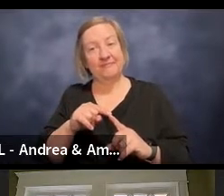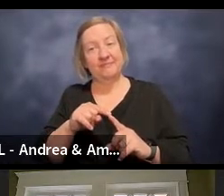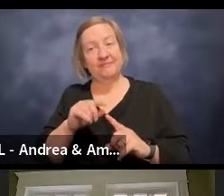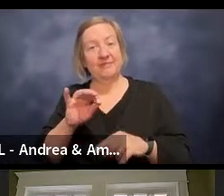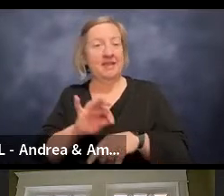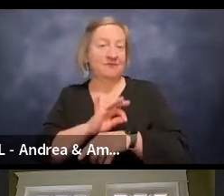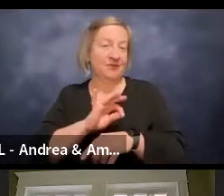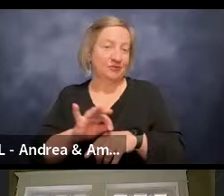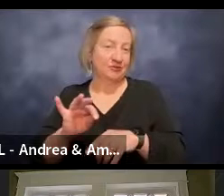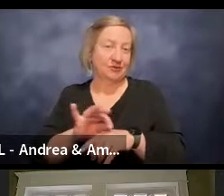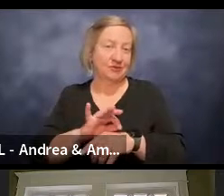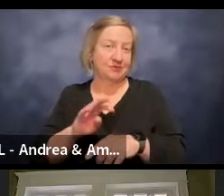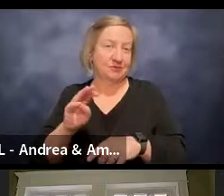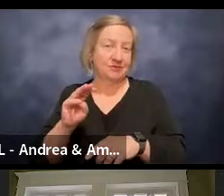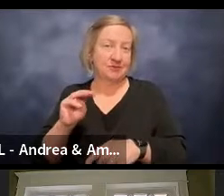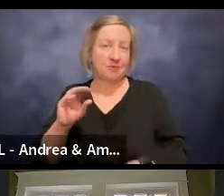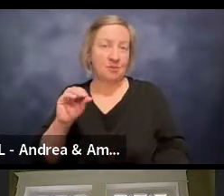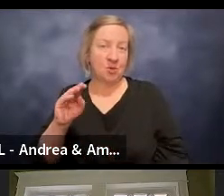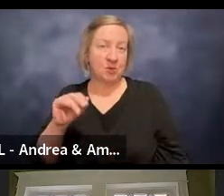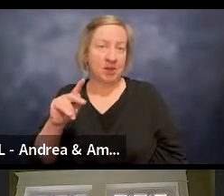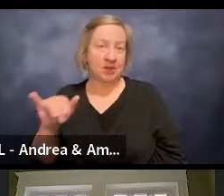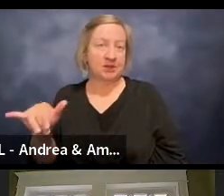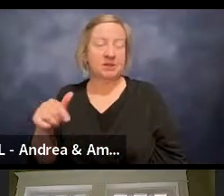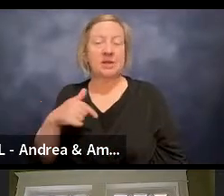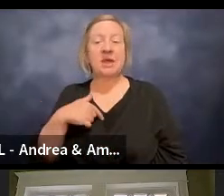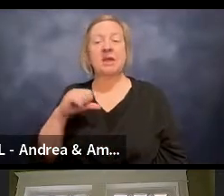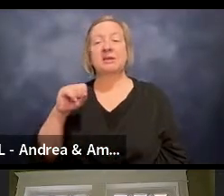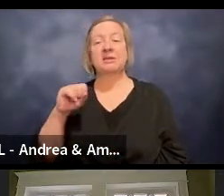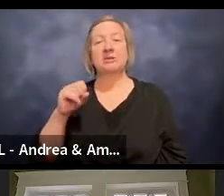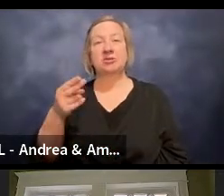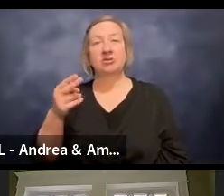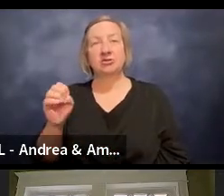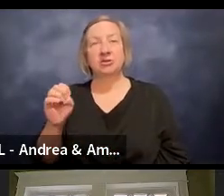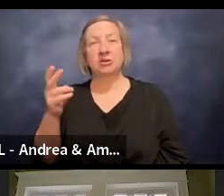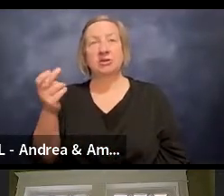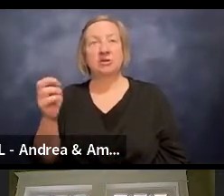function. My pronouns are she, her, and